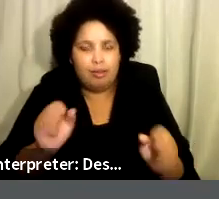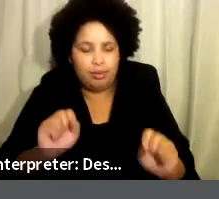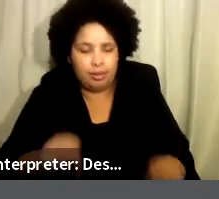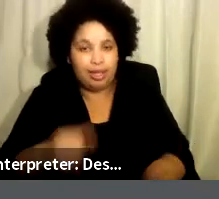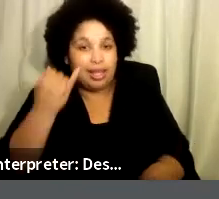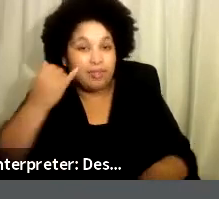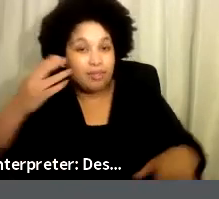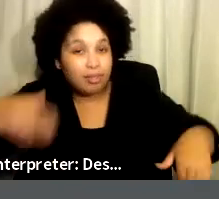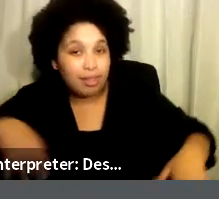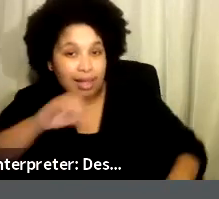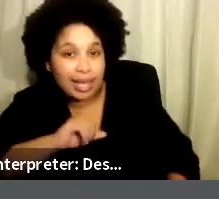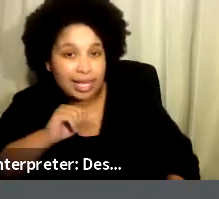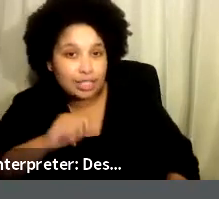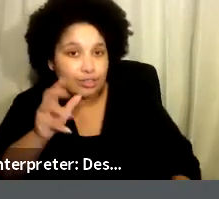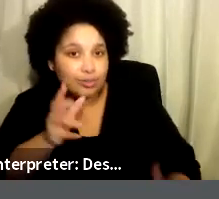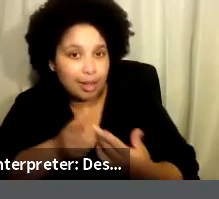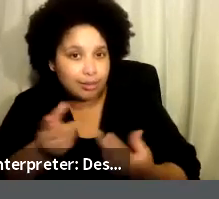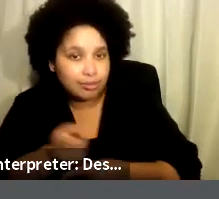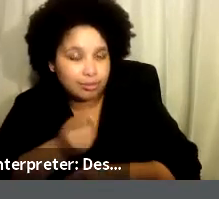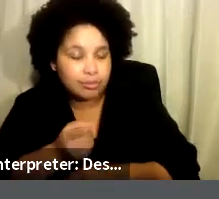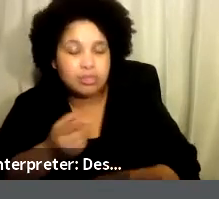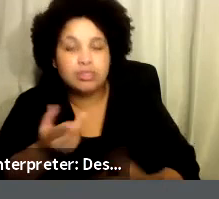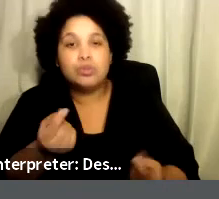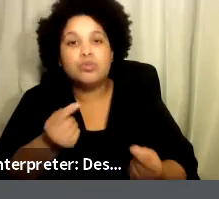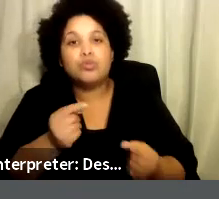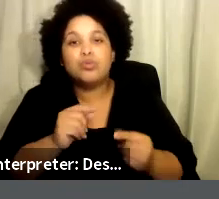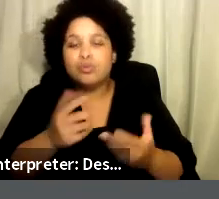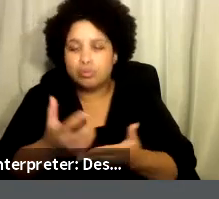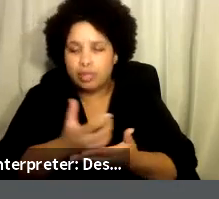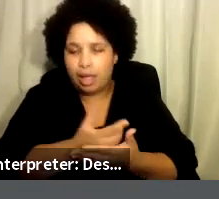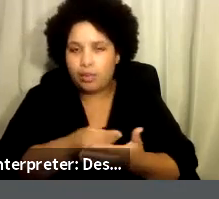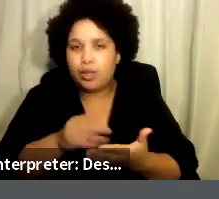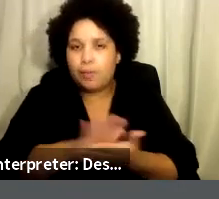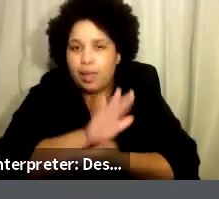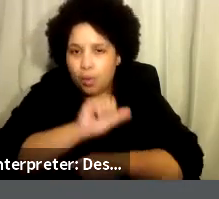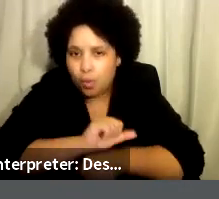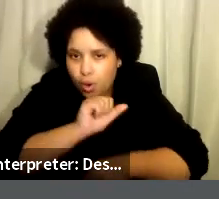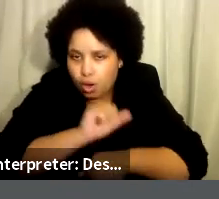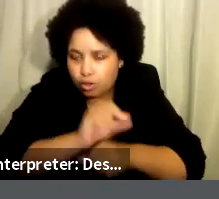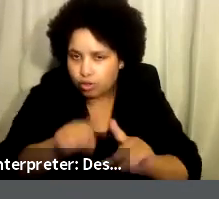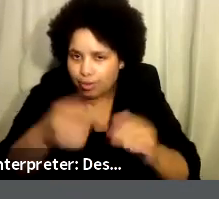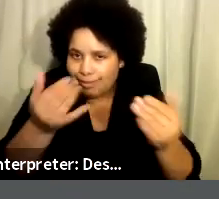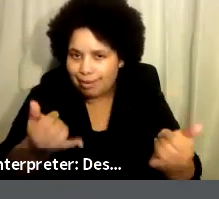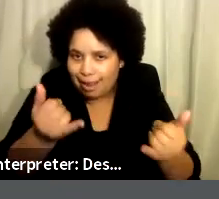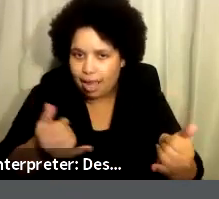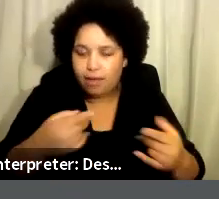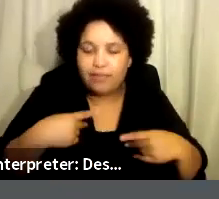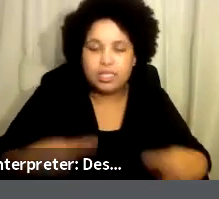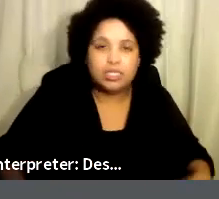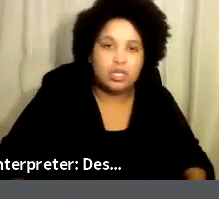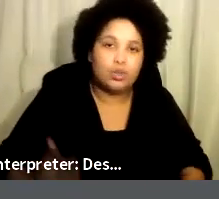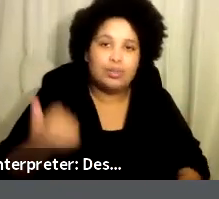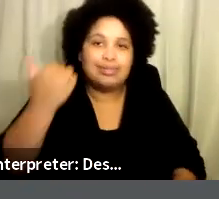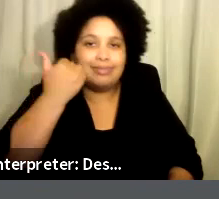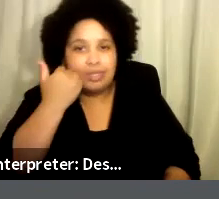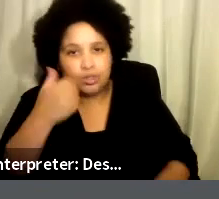not yet age eligible, please make sure you start to gather all of those documents right now, the physicals and dentals and birth